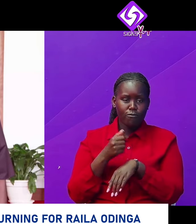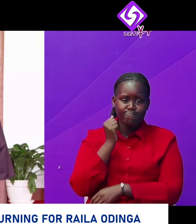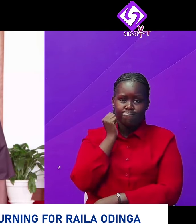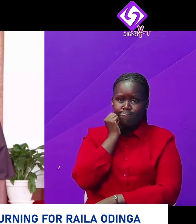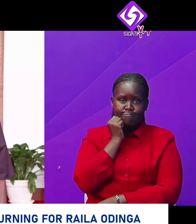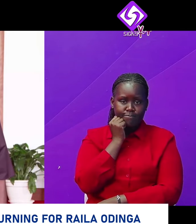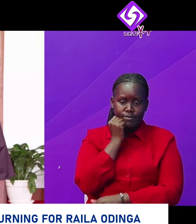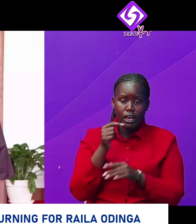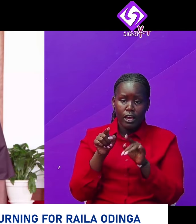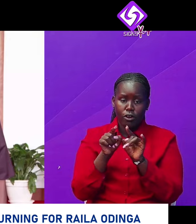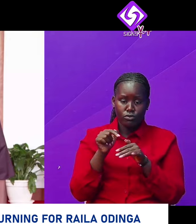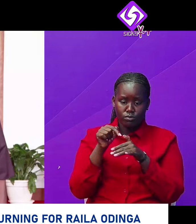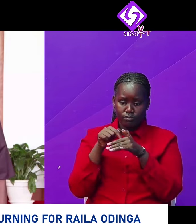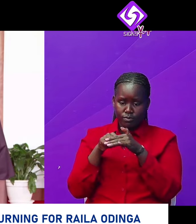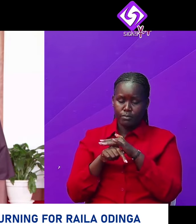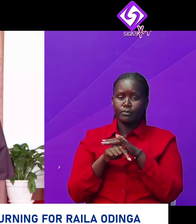deep reflection.